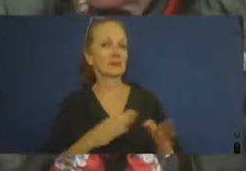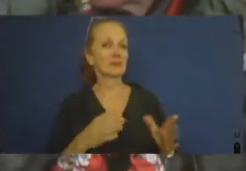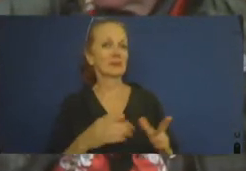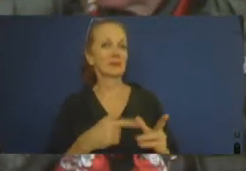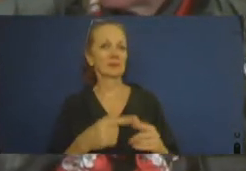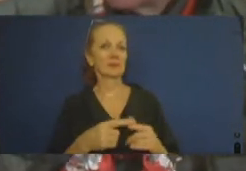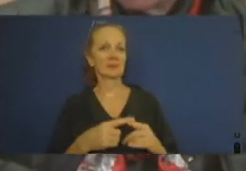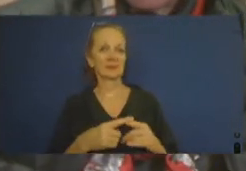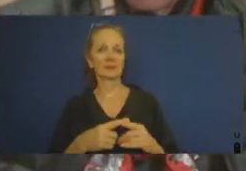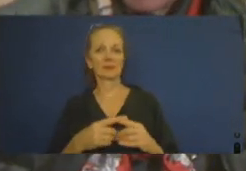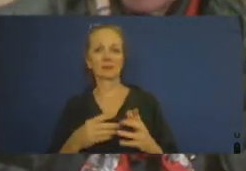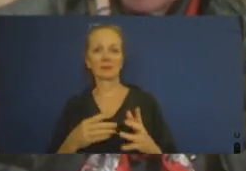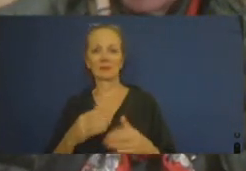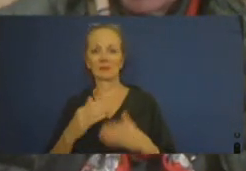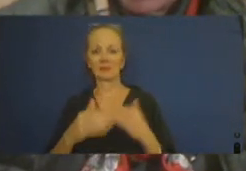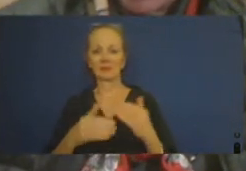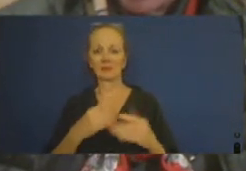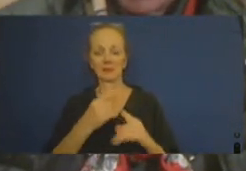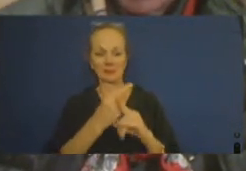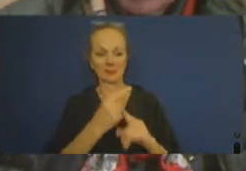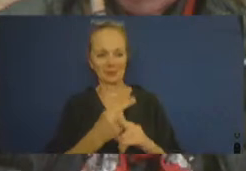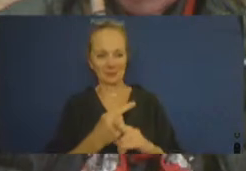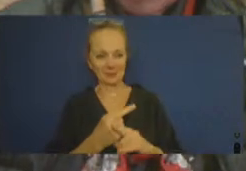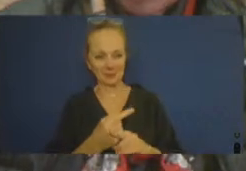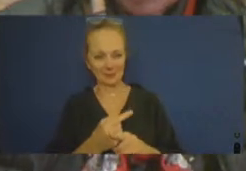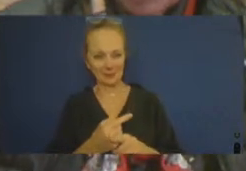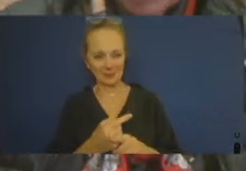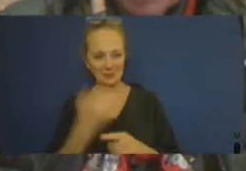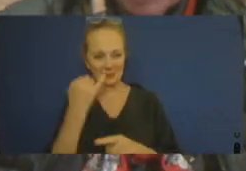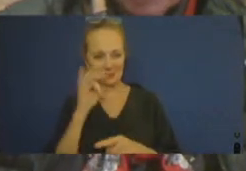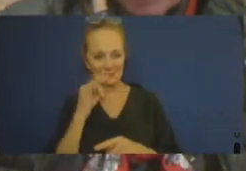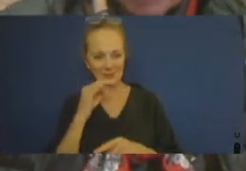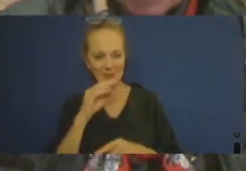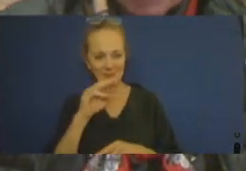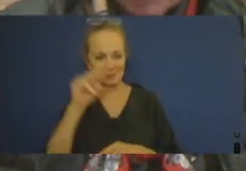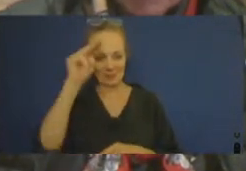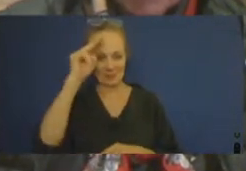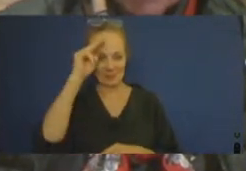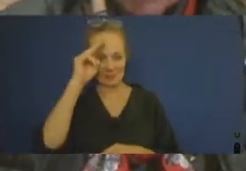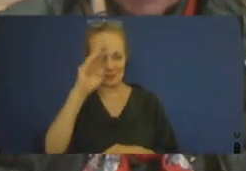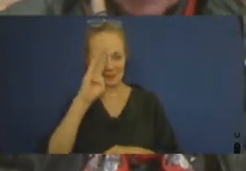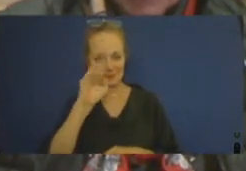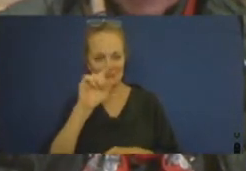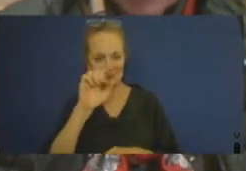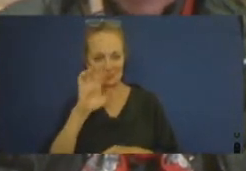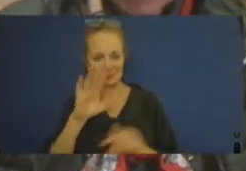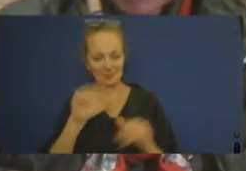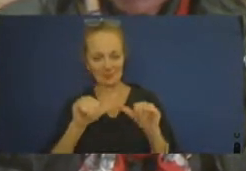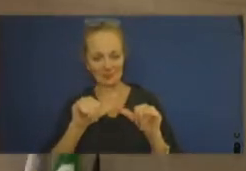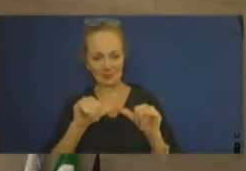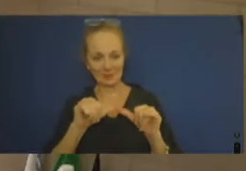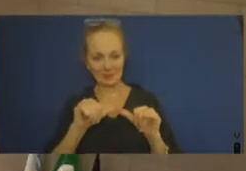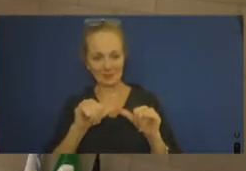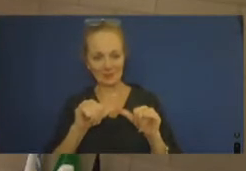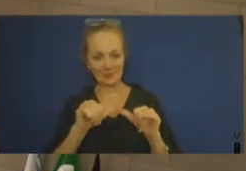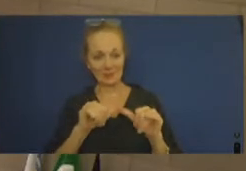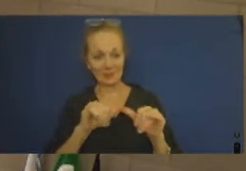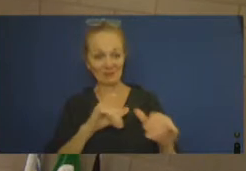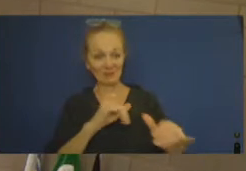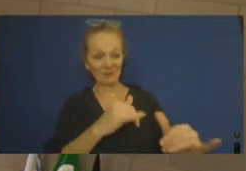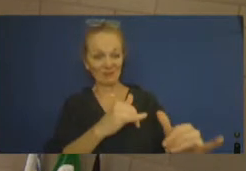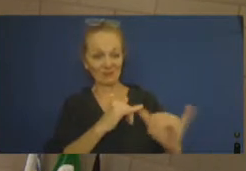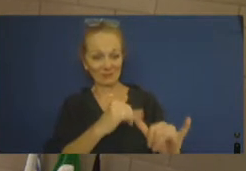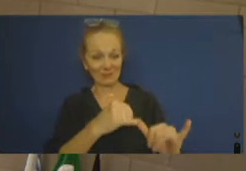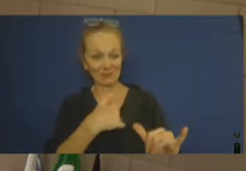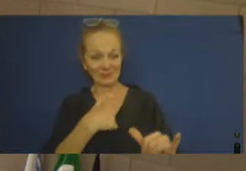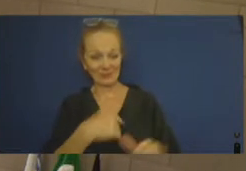following the process correctly. So if Mr. Baker is comfortable with continuing the public hearing, then I am as well. Yeah,